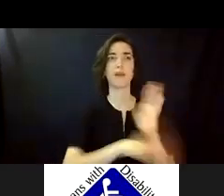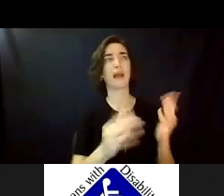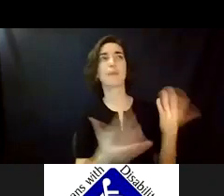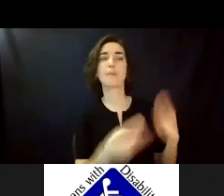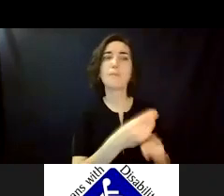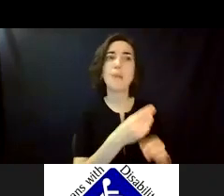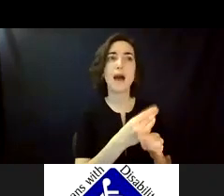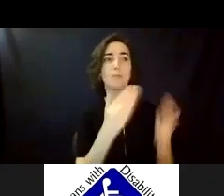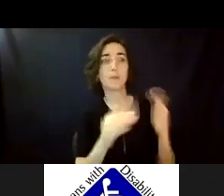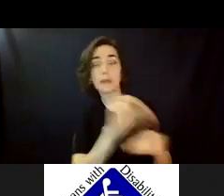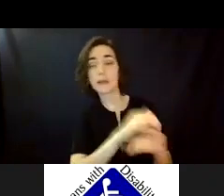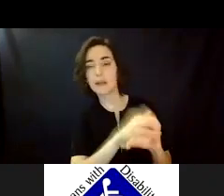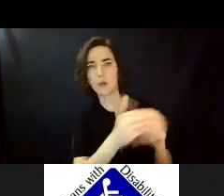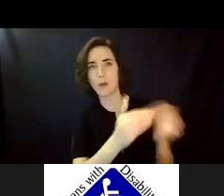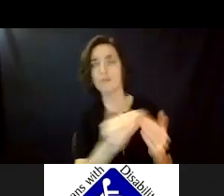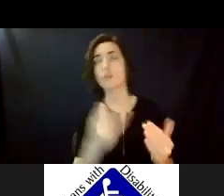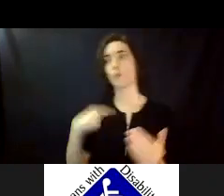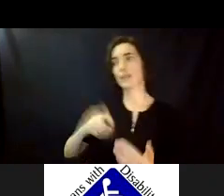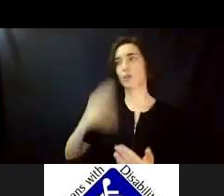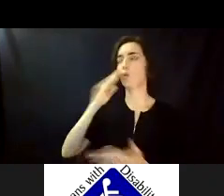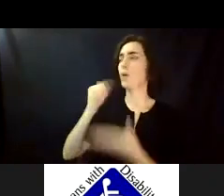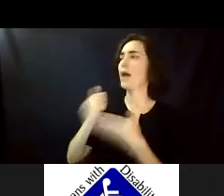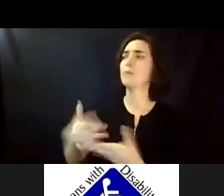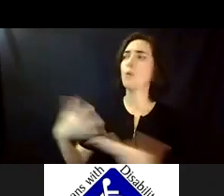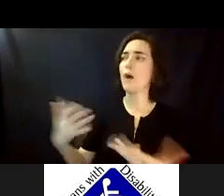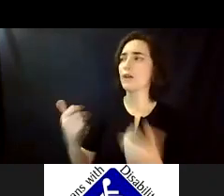know, what do we need to help them with?